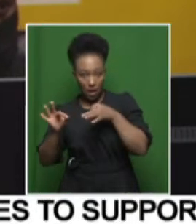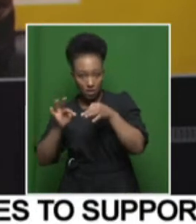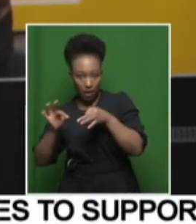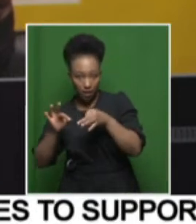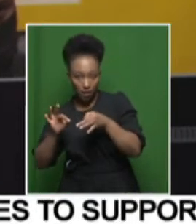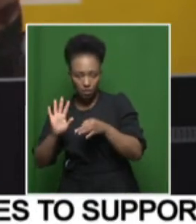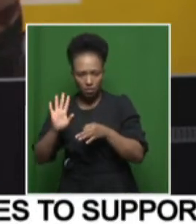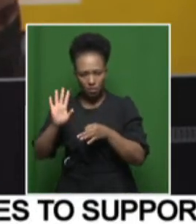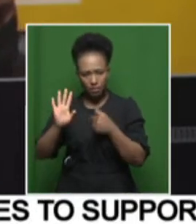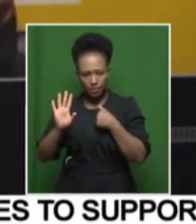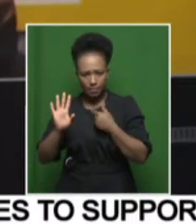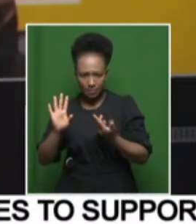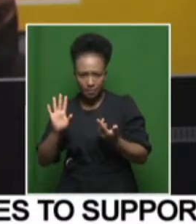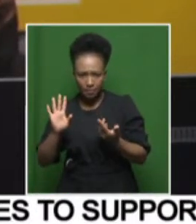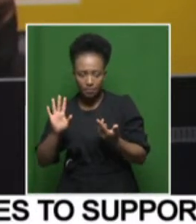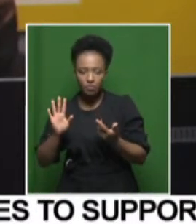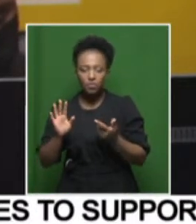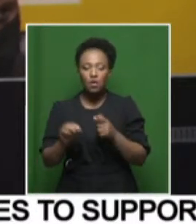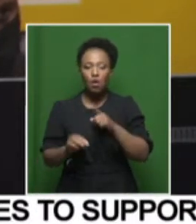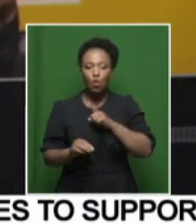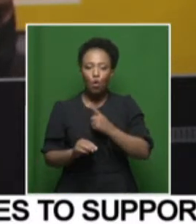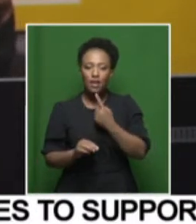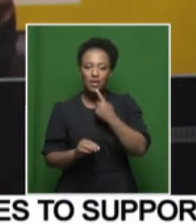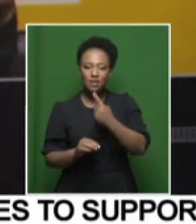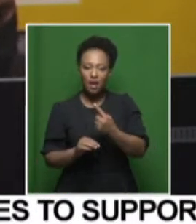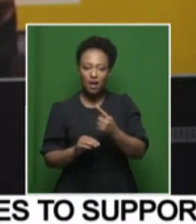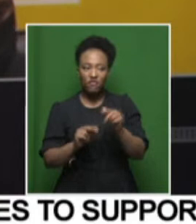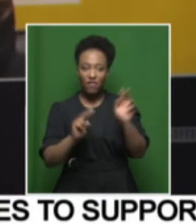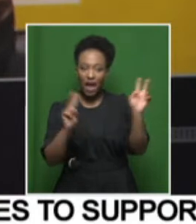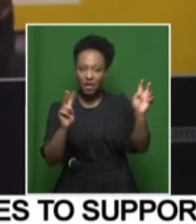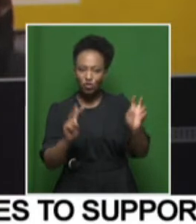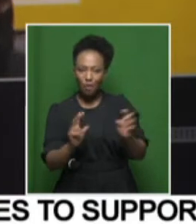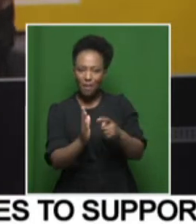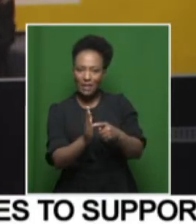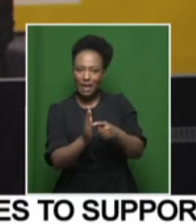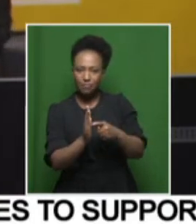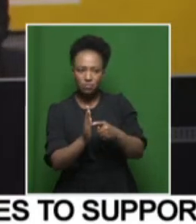people have said, you know, if we dissect Eskom's debt,